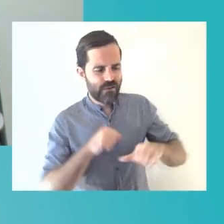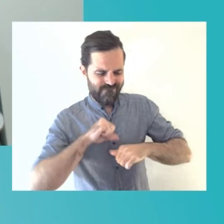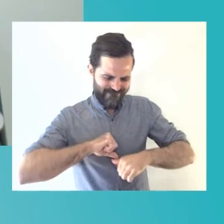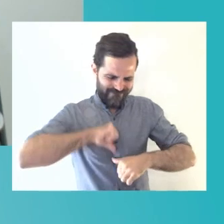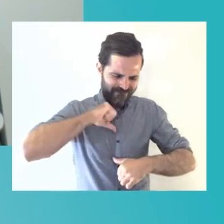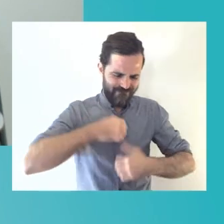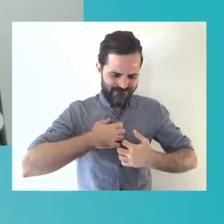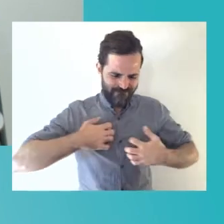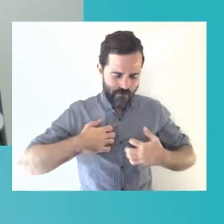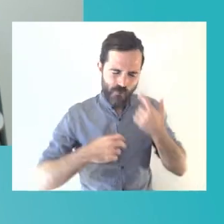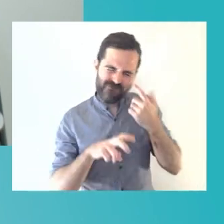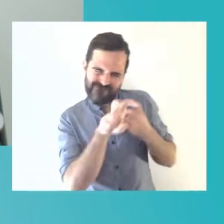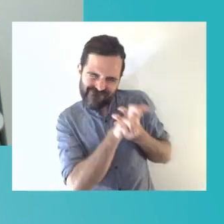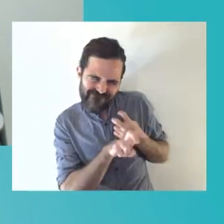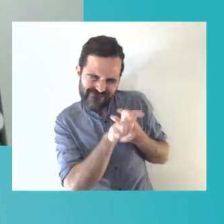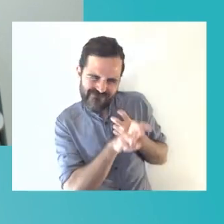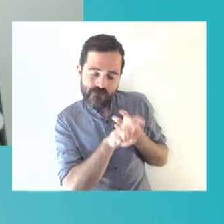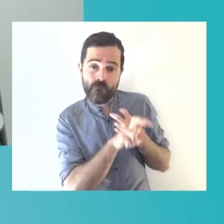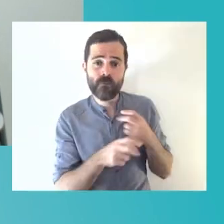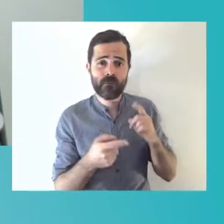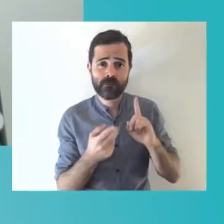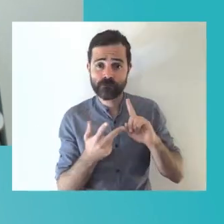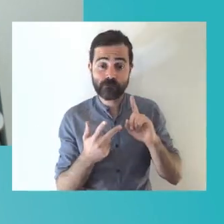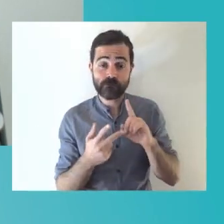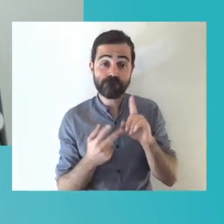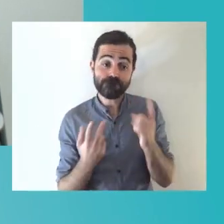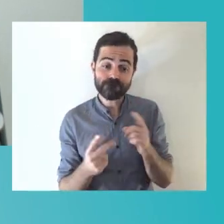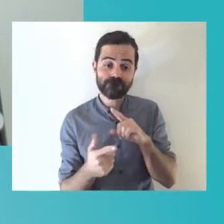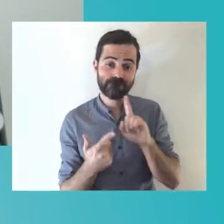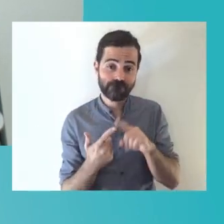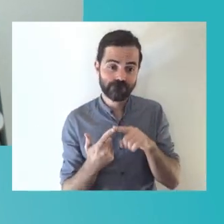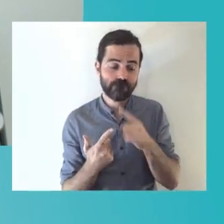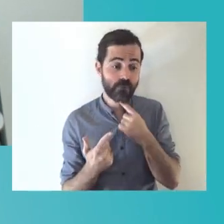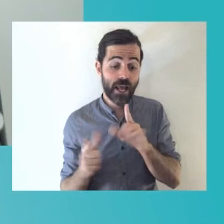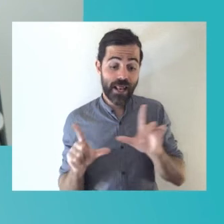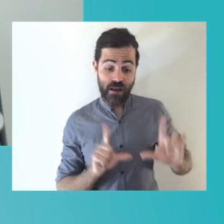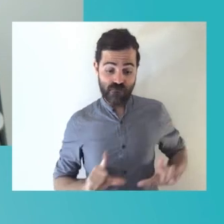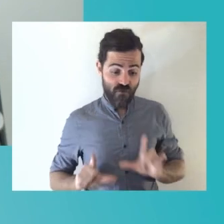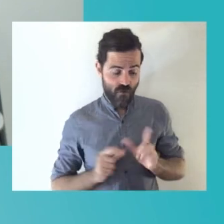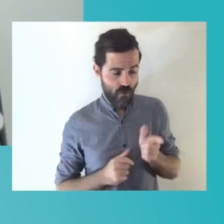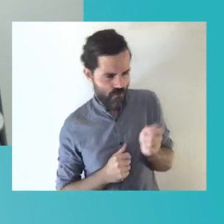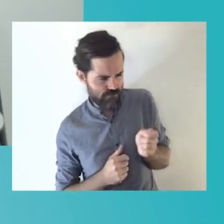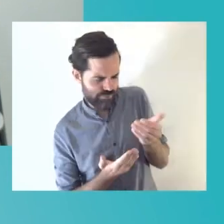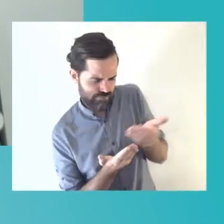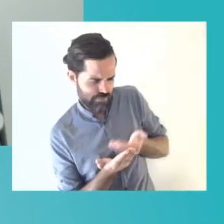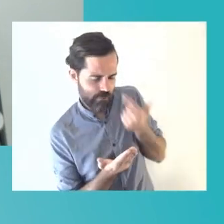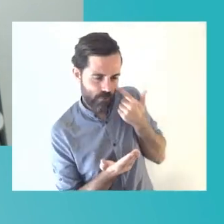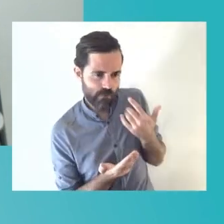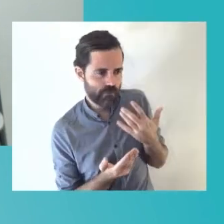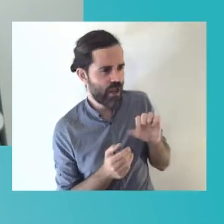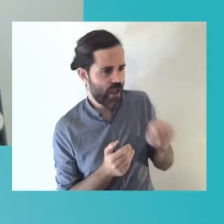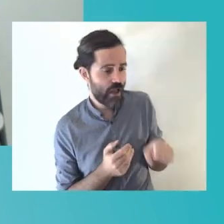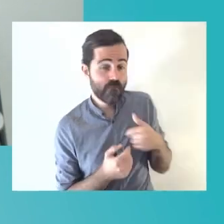on. And there are, of course, some lesions well detected and diagnosed that will be monitored by the radiologist manually. How can